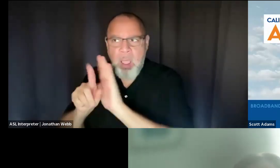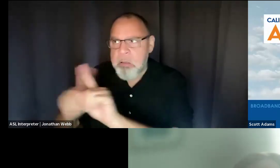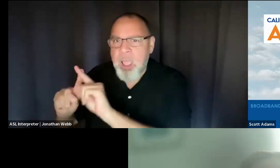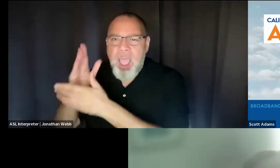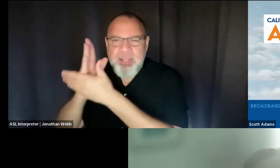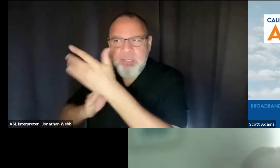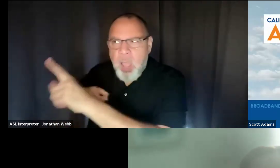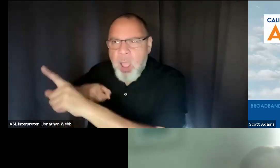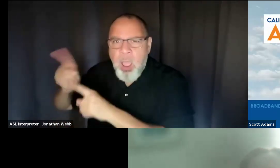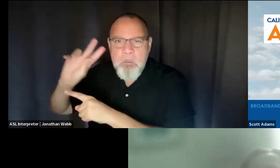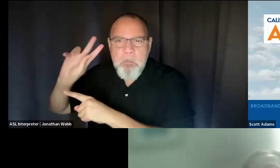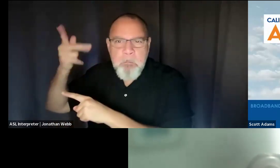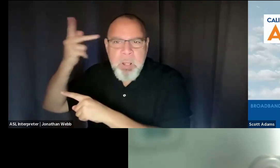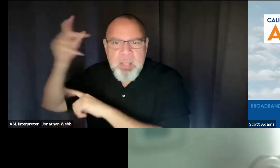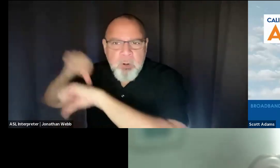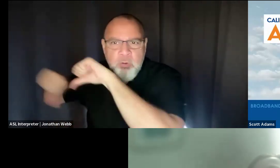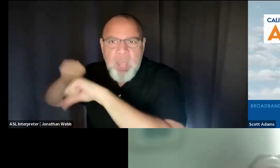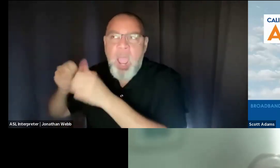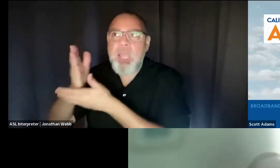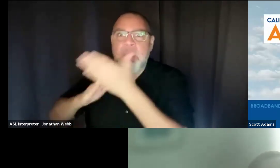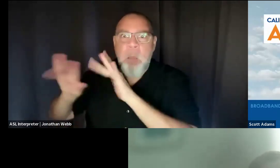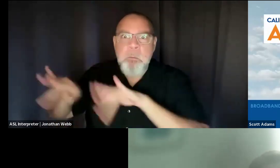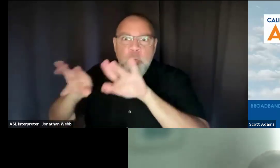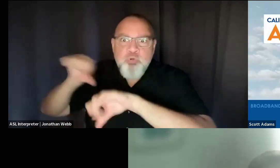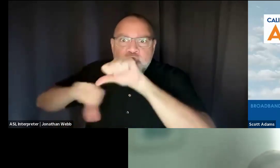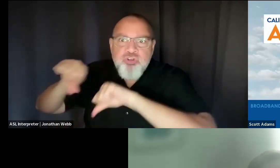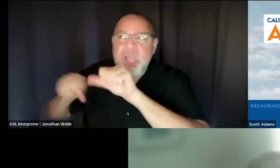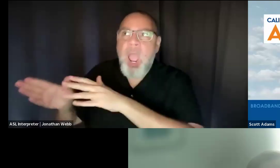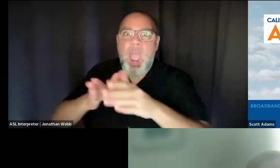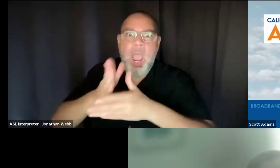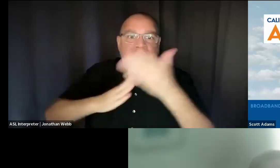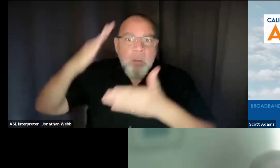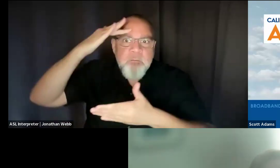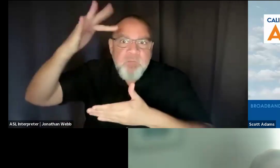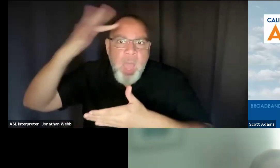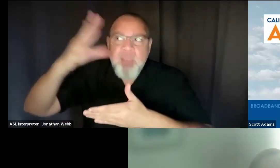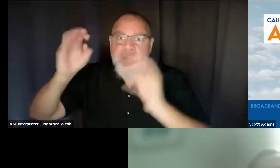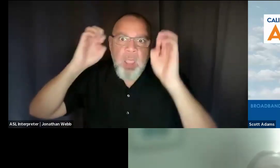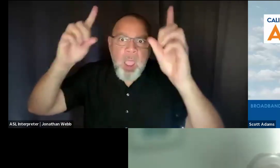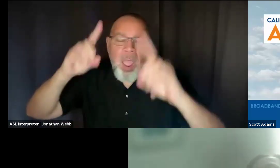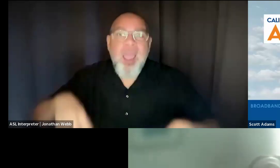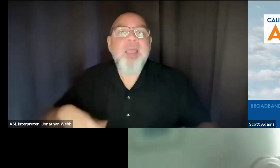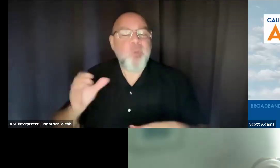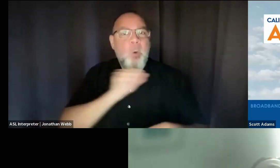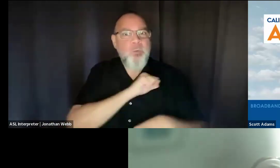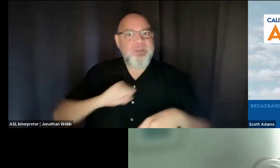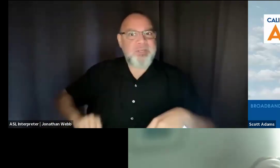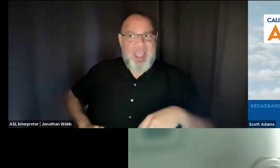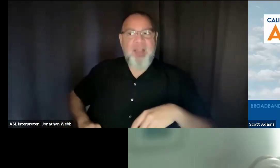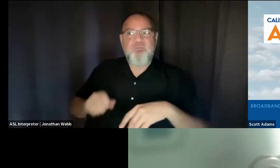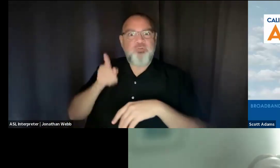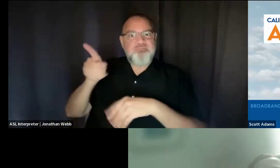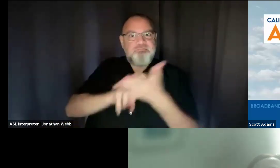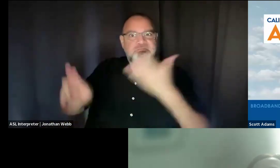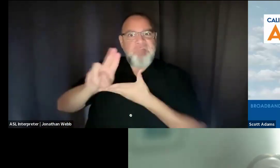political science, philosophy education. And then, Stanford is one of our emerging tech accelerator partners as well.